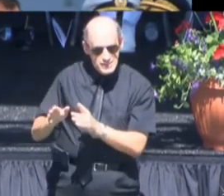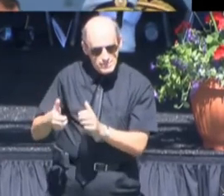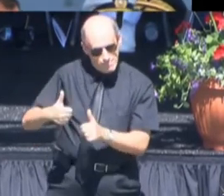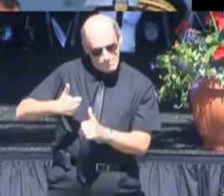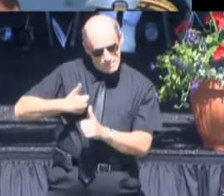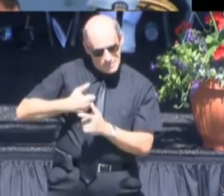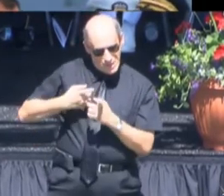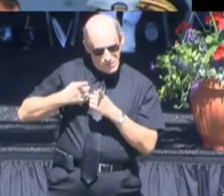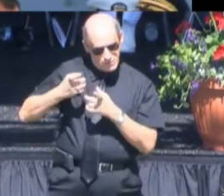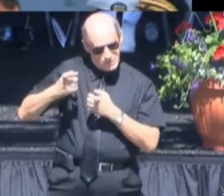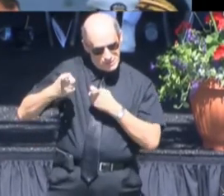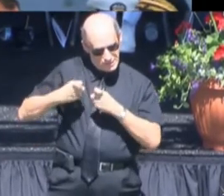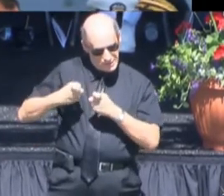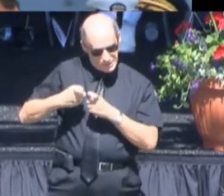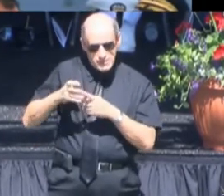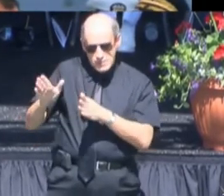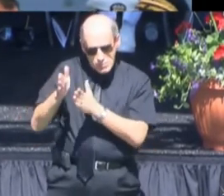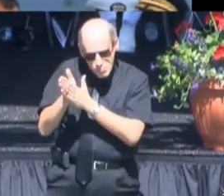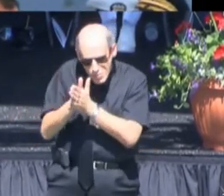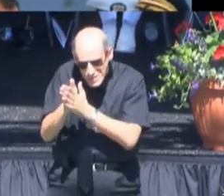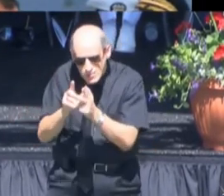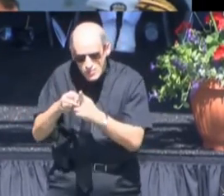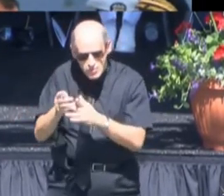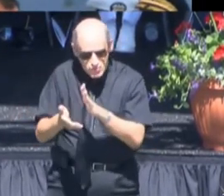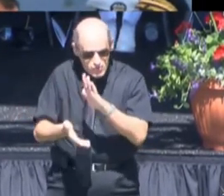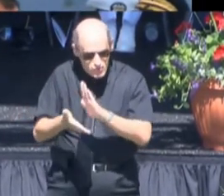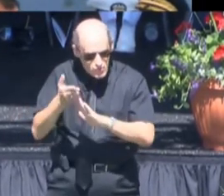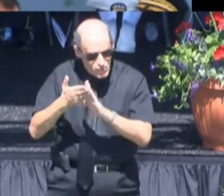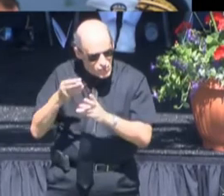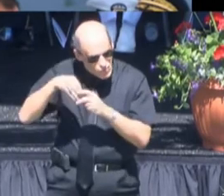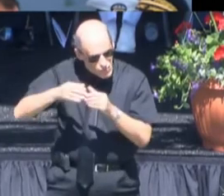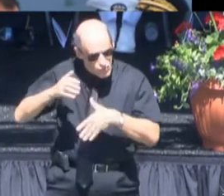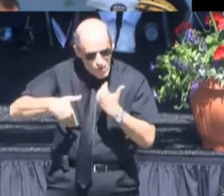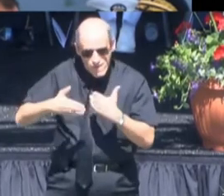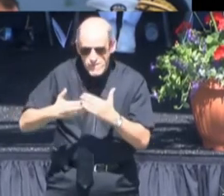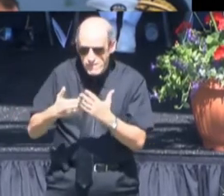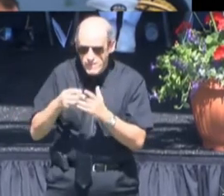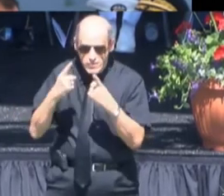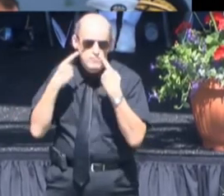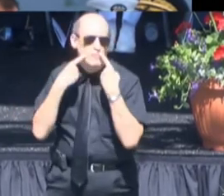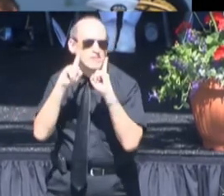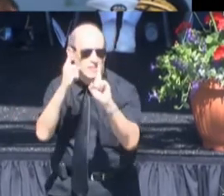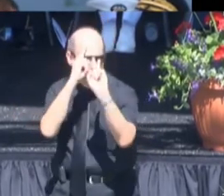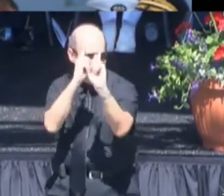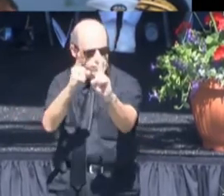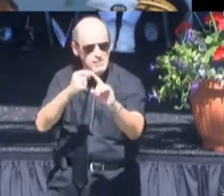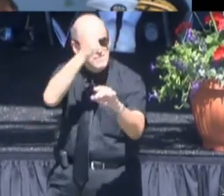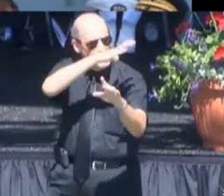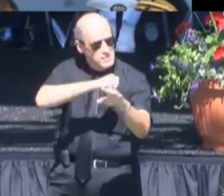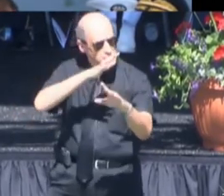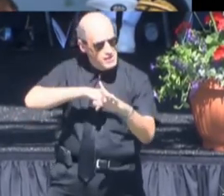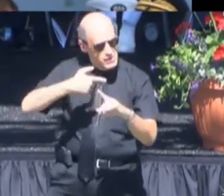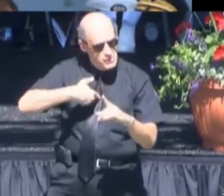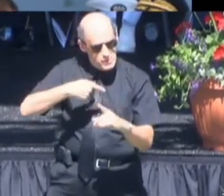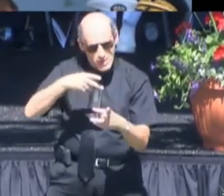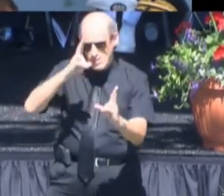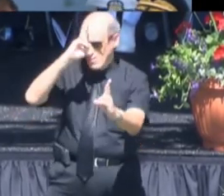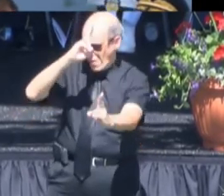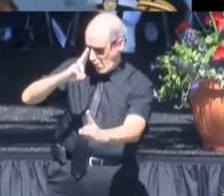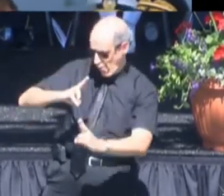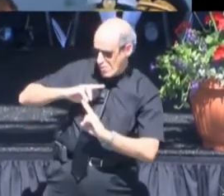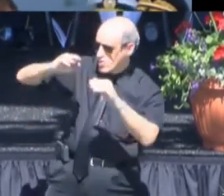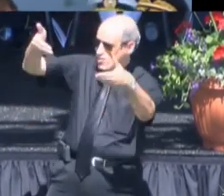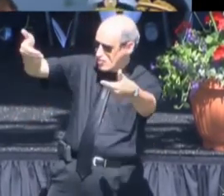self-discipline and motivation and drive to succeed. Ladies and gentlemen, it is indeed a great pleasure